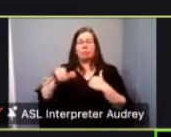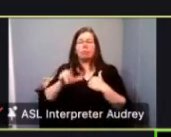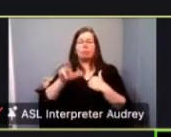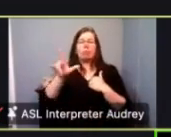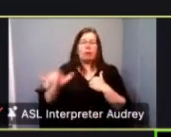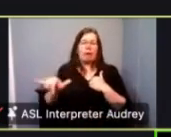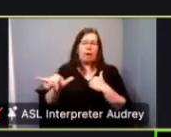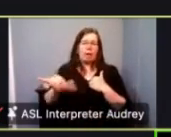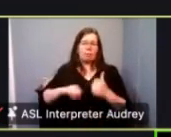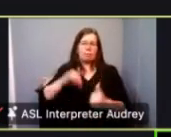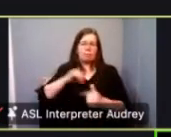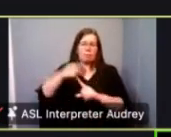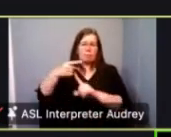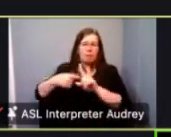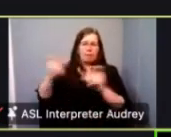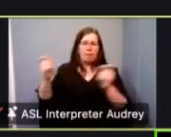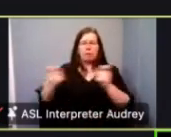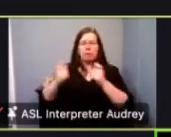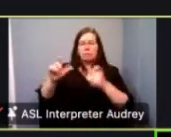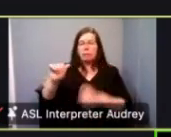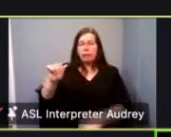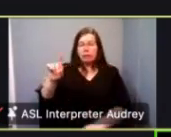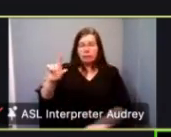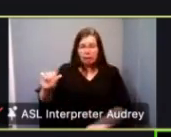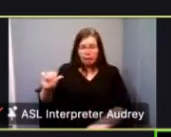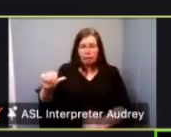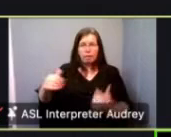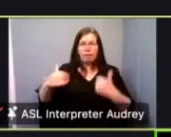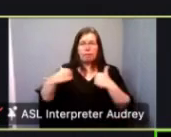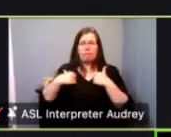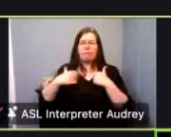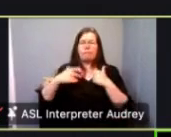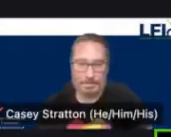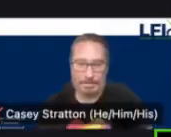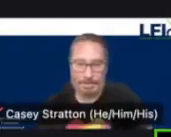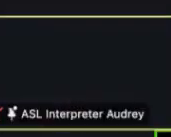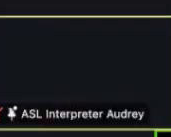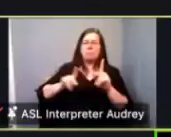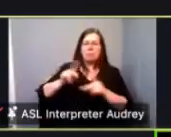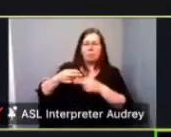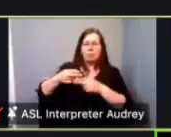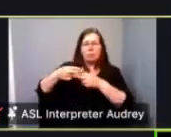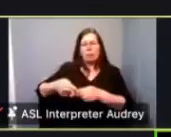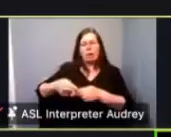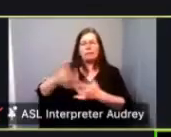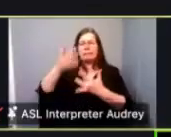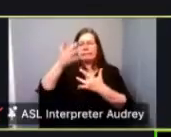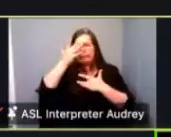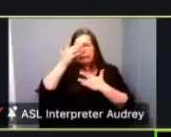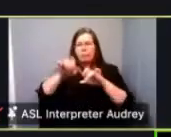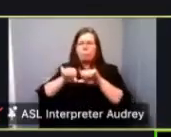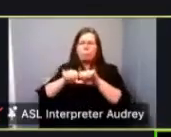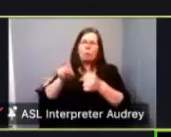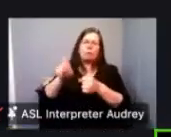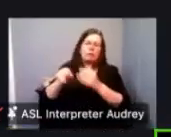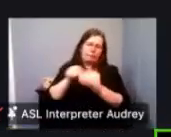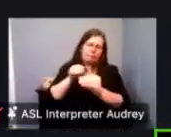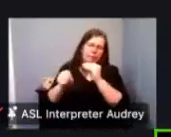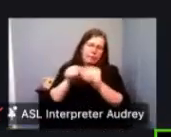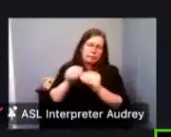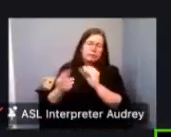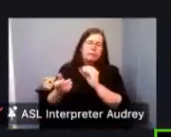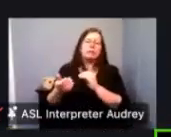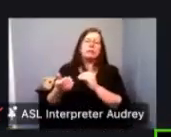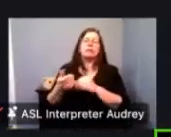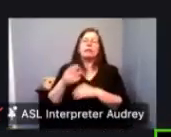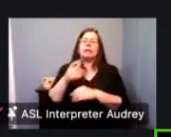It's the anniversary of the ADA. Their disability people were considered sick and broken and in need of fixing,